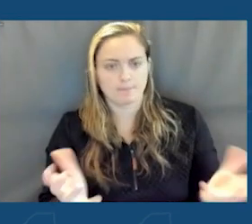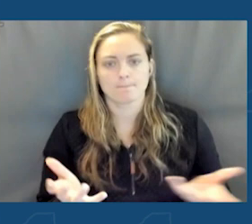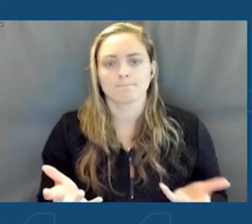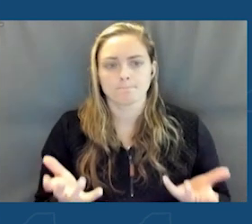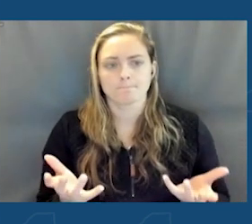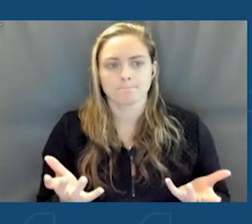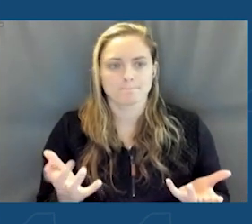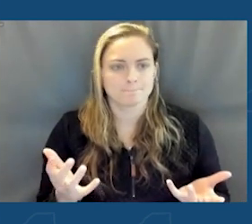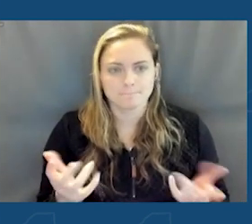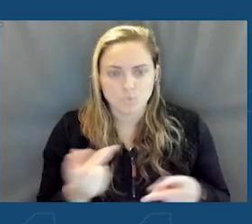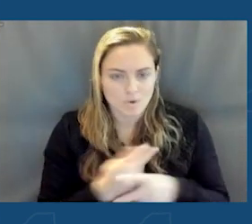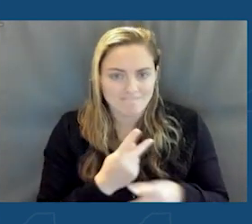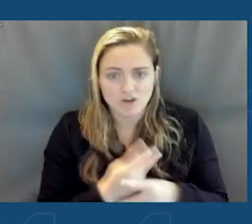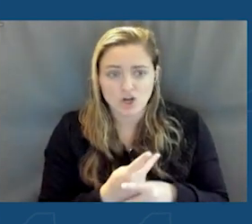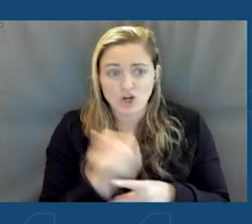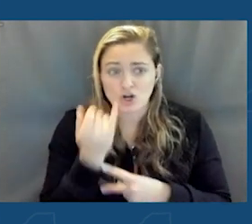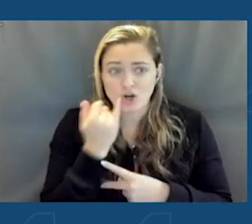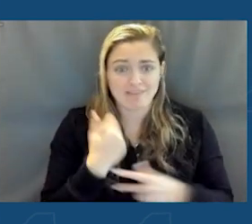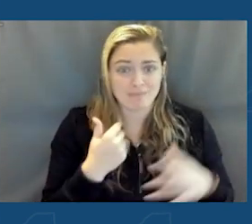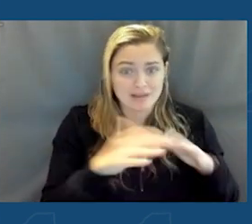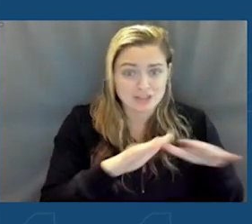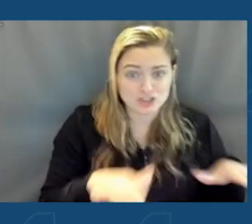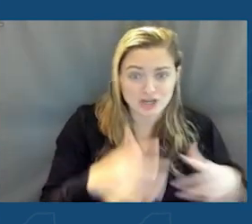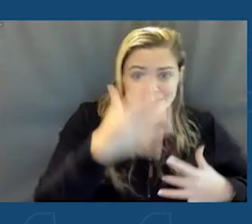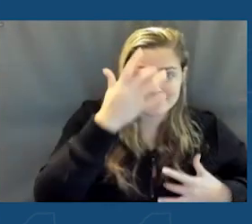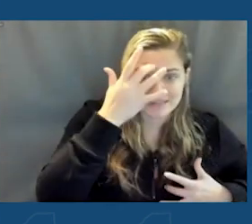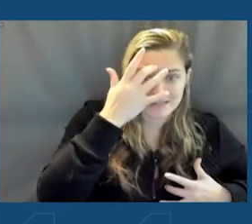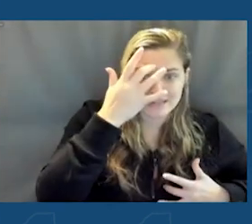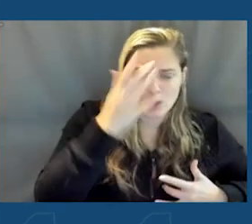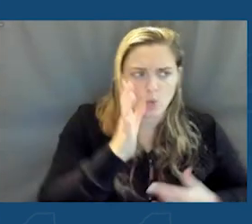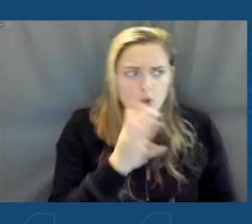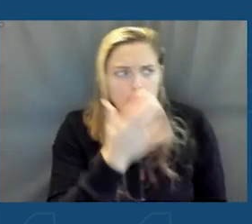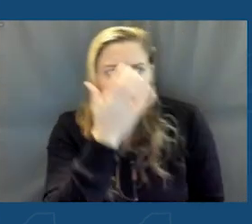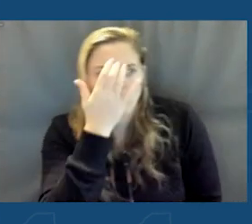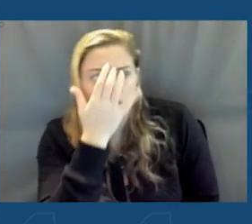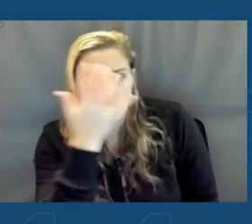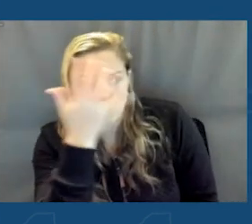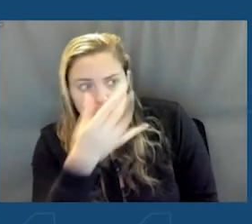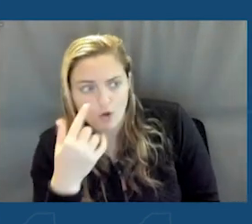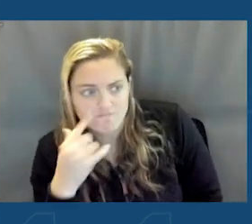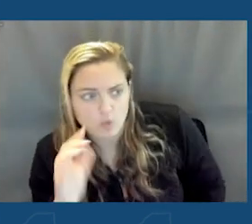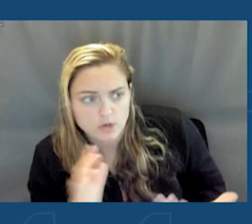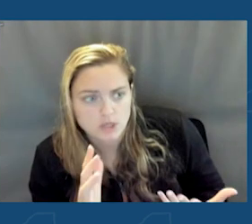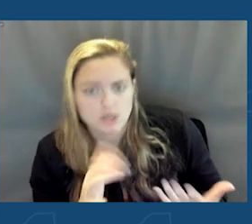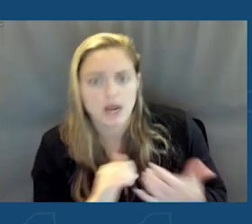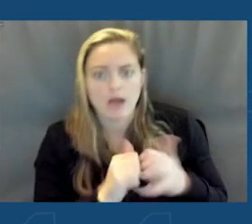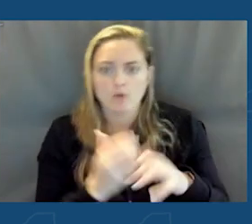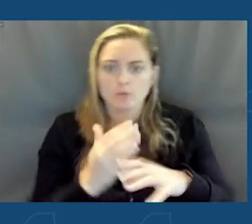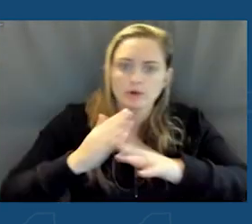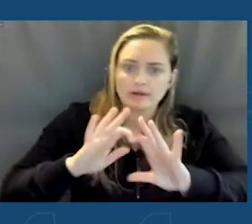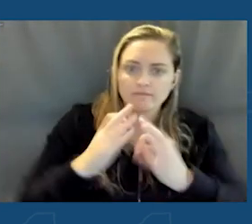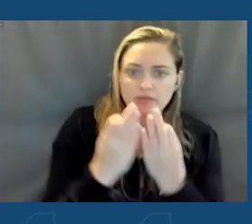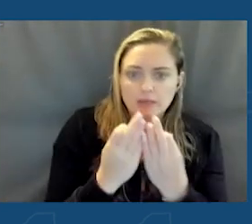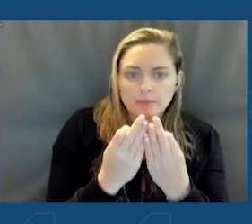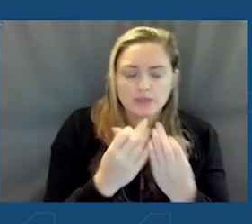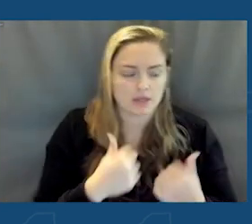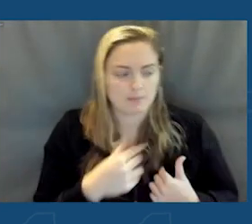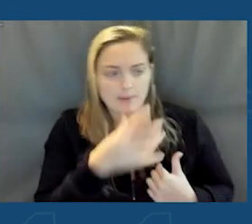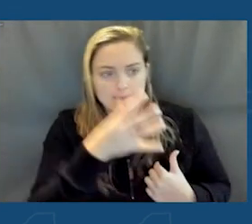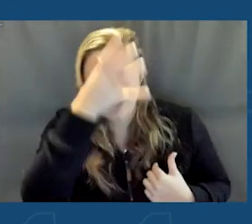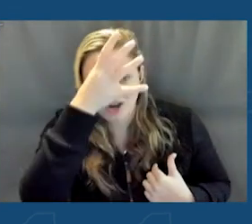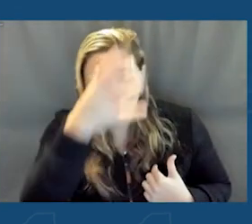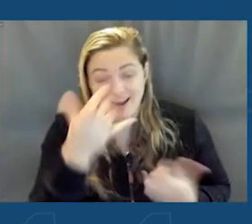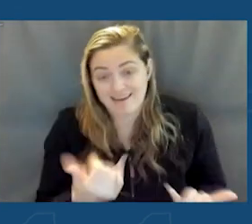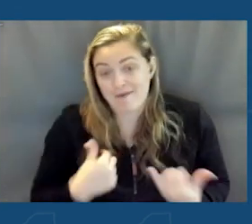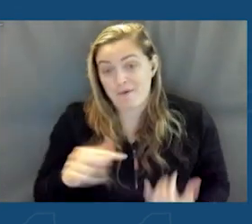asking, if my child gets sick, will I know the symptoms? What do I do? How can I protect my family? I'm a parent, now I'm a grandparent, and